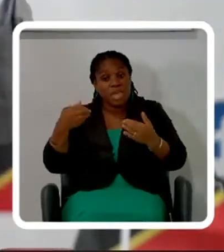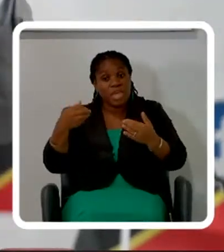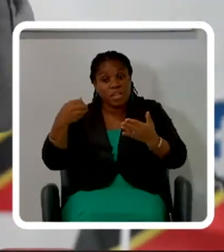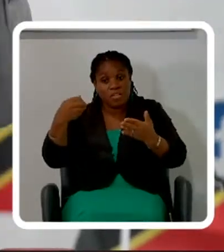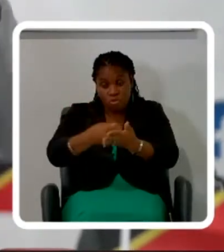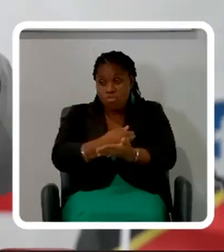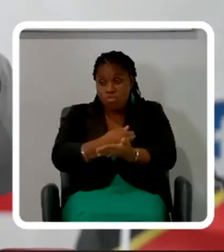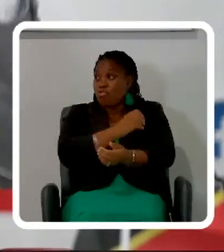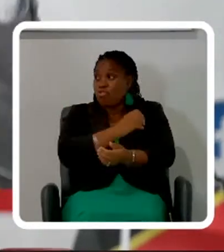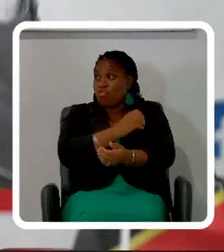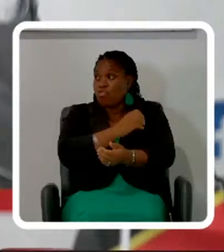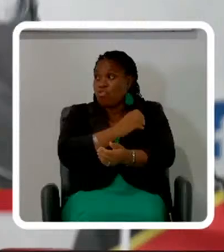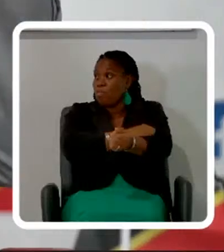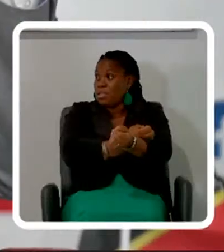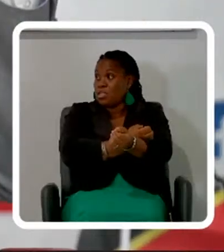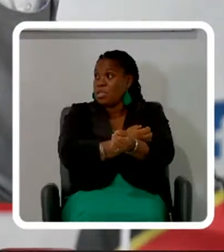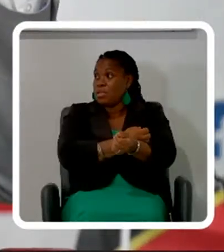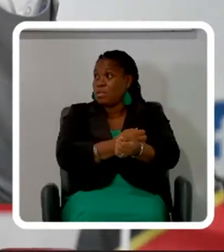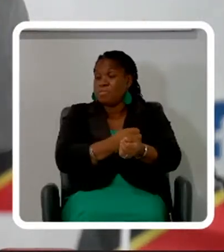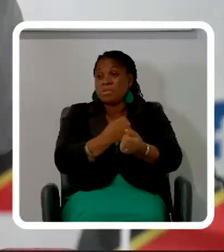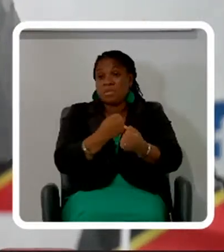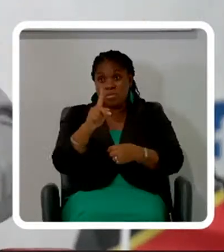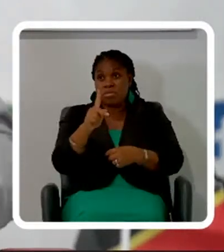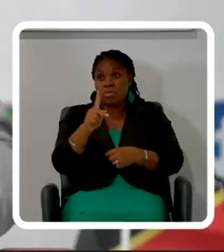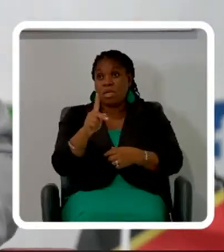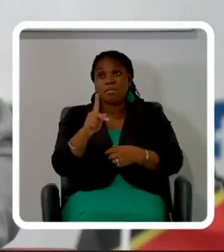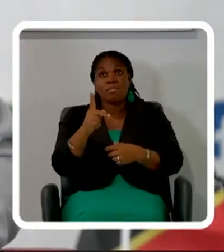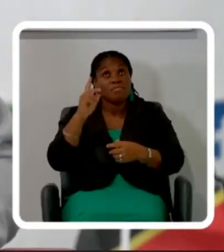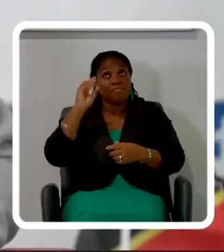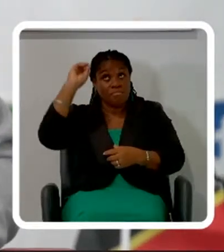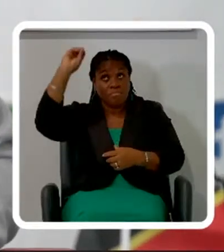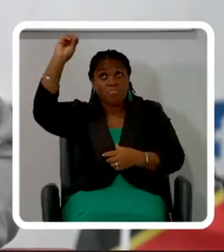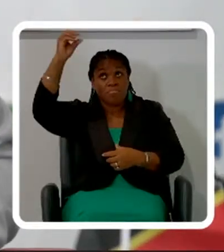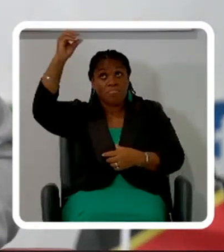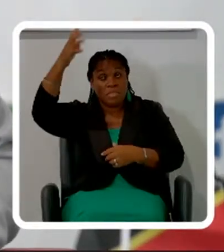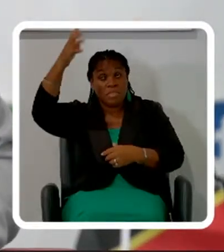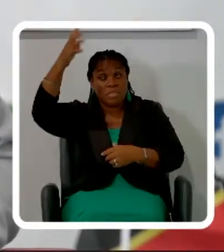you over there and your capital price is right, that's okay, but the sun is still shining.